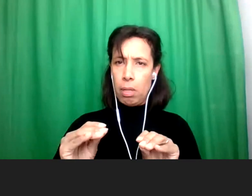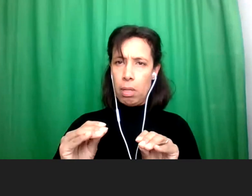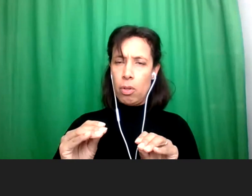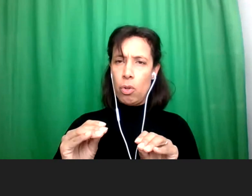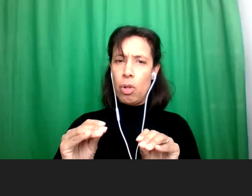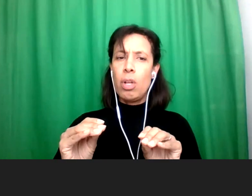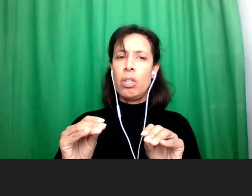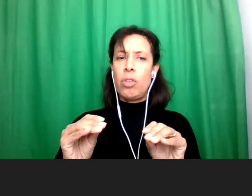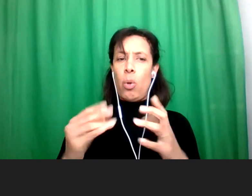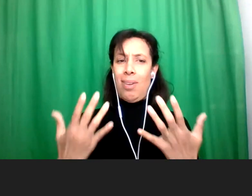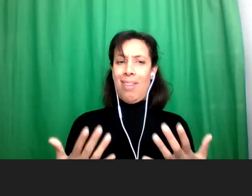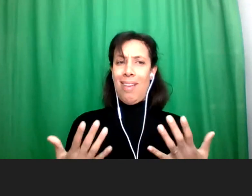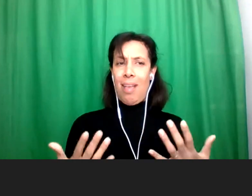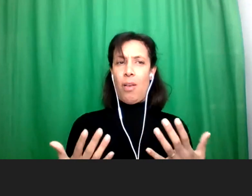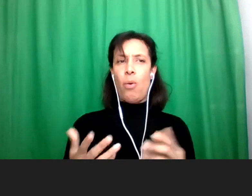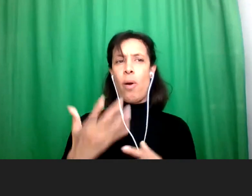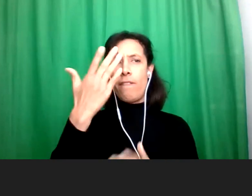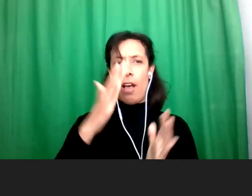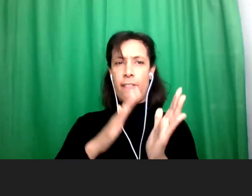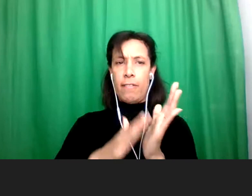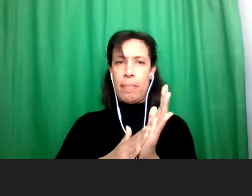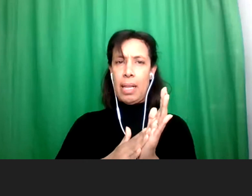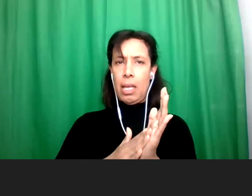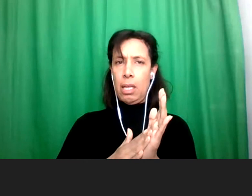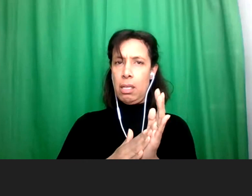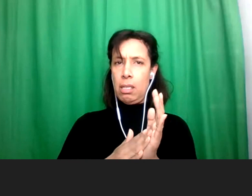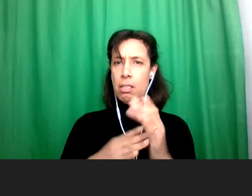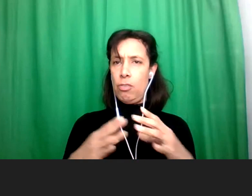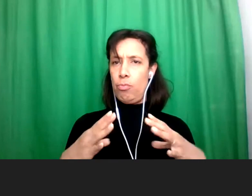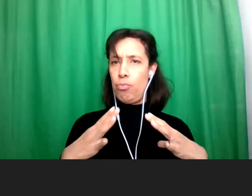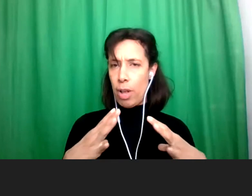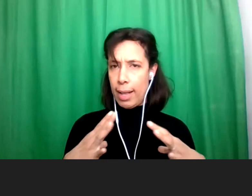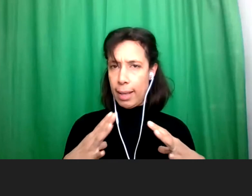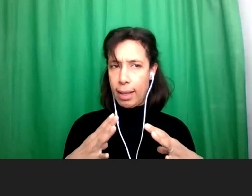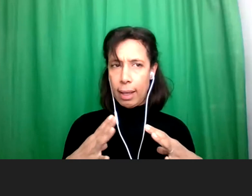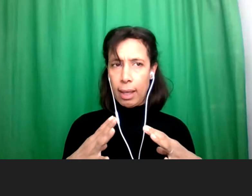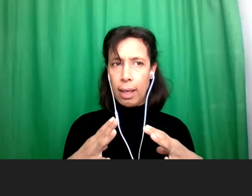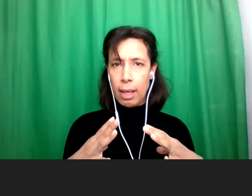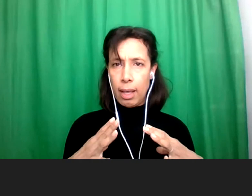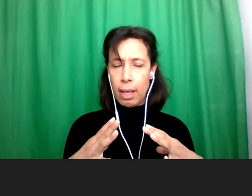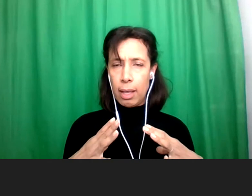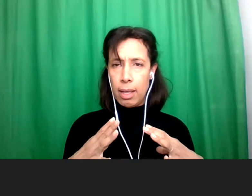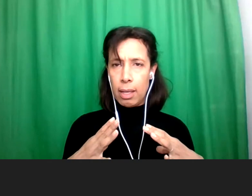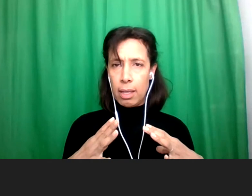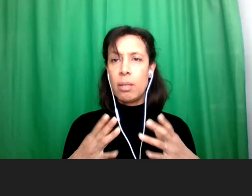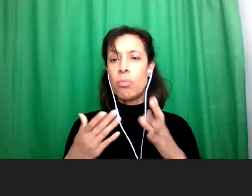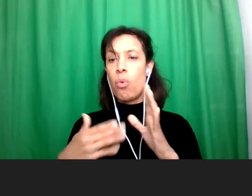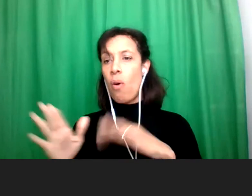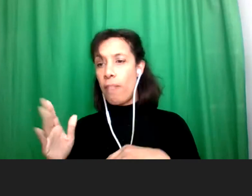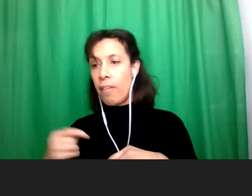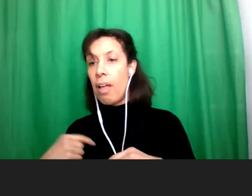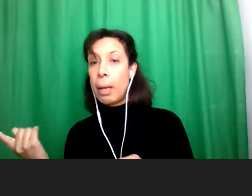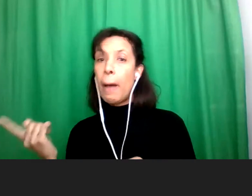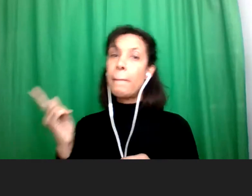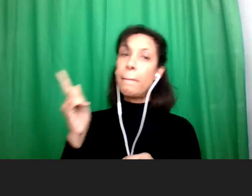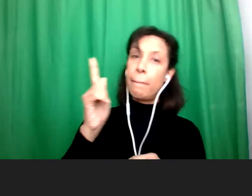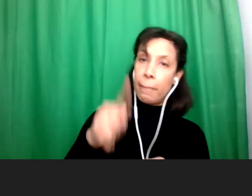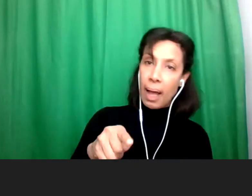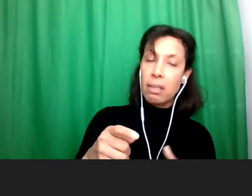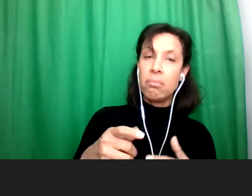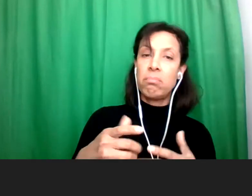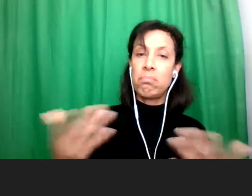5-minute comfort break, and then I'm going to return here to answer any questions you've got. We'll open up the floor,